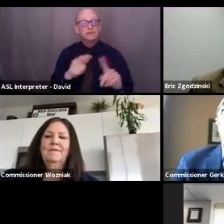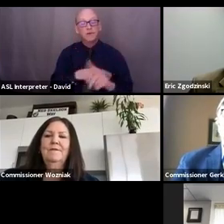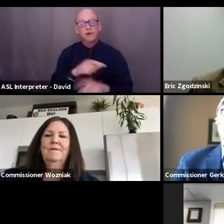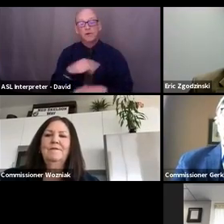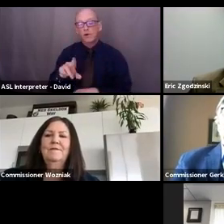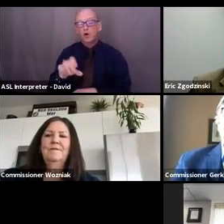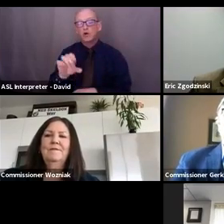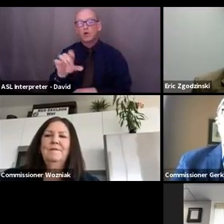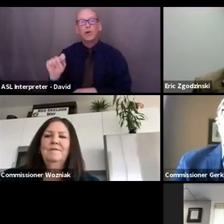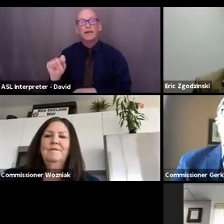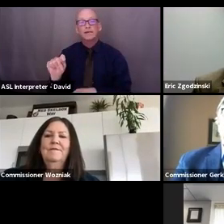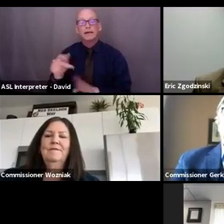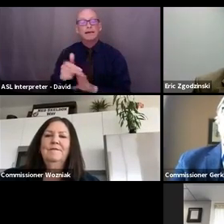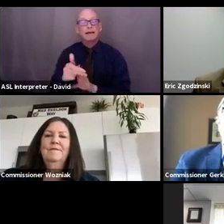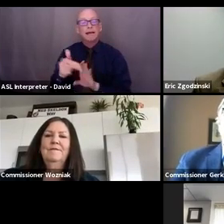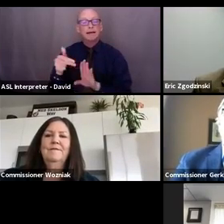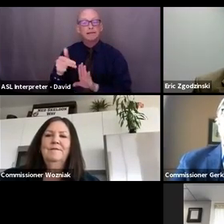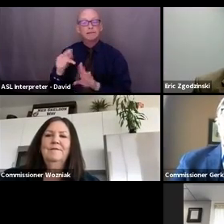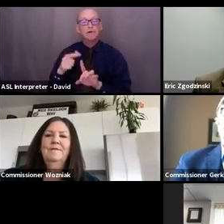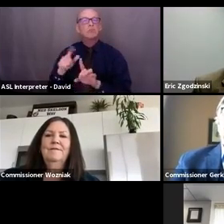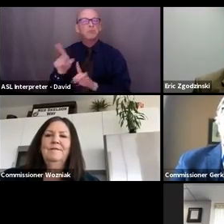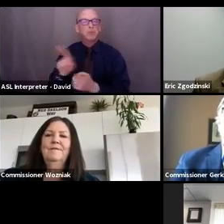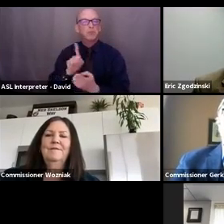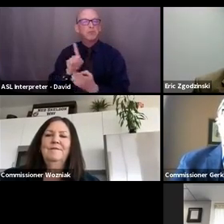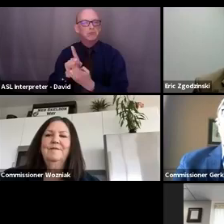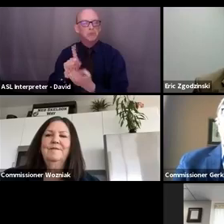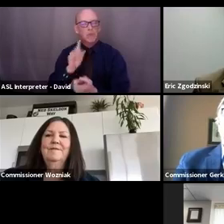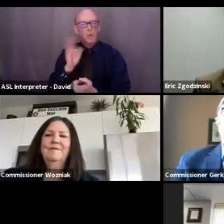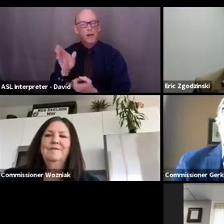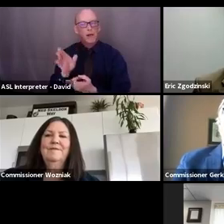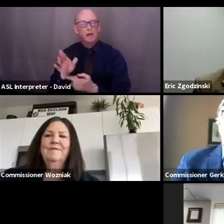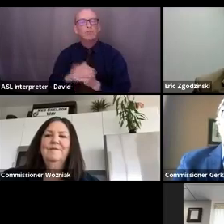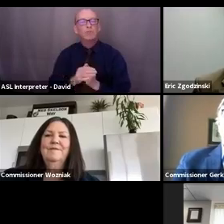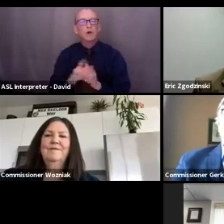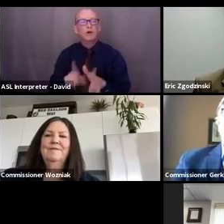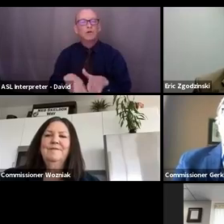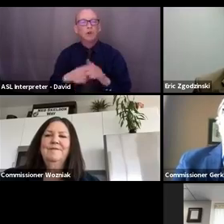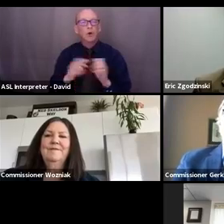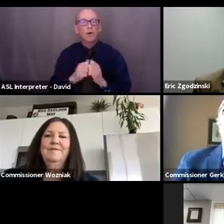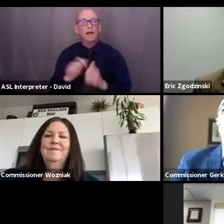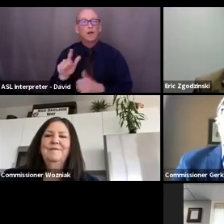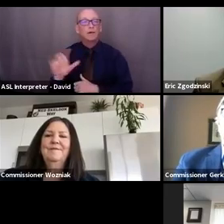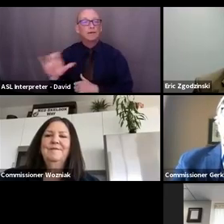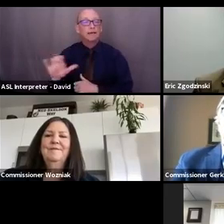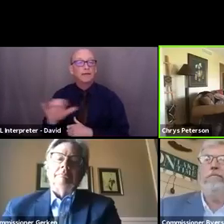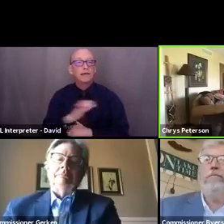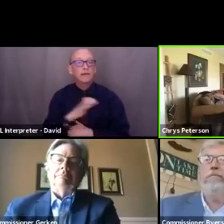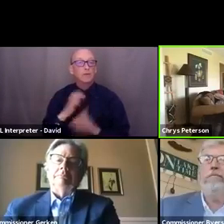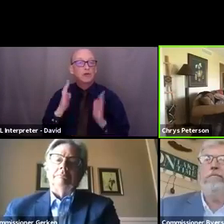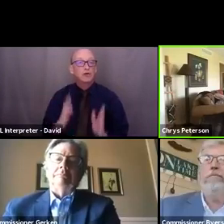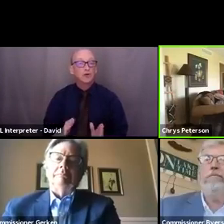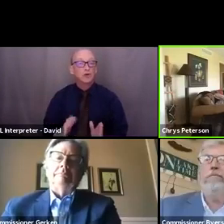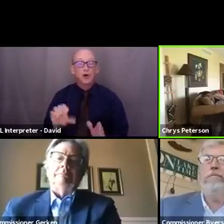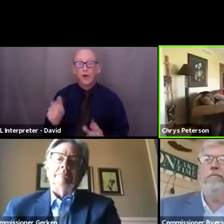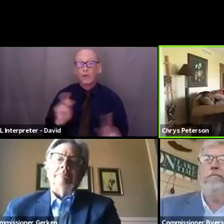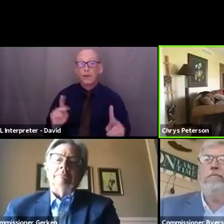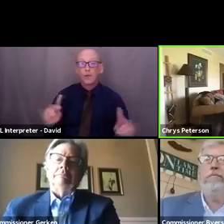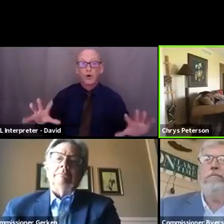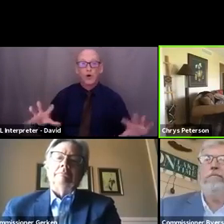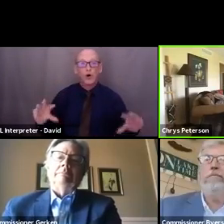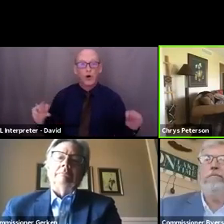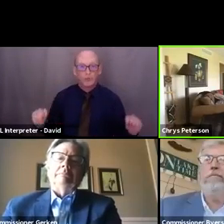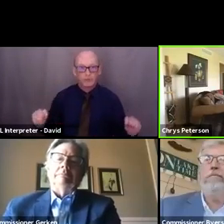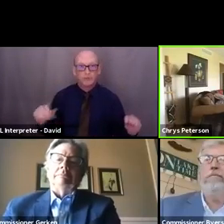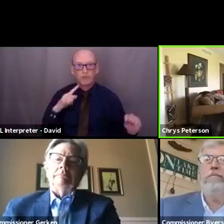just a moment. But we're going to begin with our commissioners. So I'll ask the rest of you to please turn your cameras off for the time